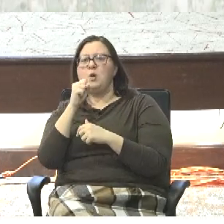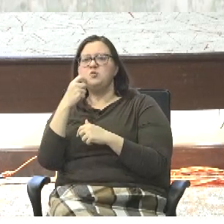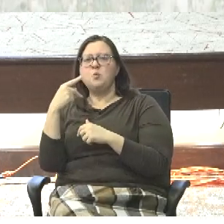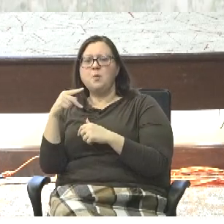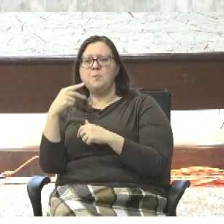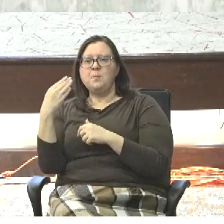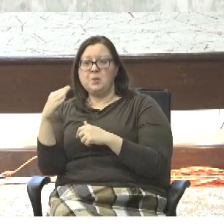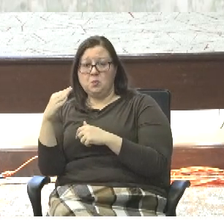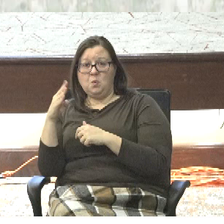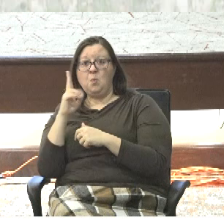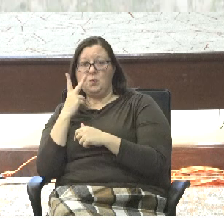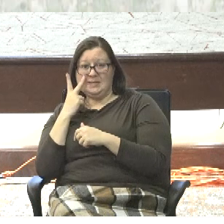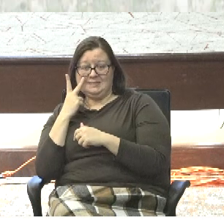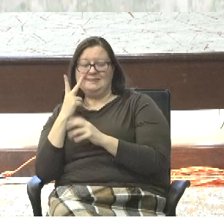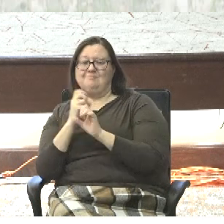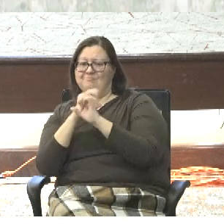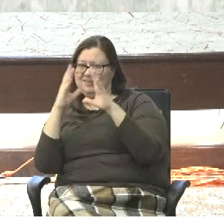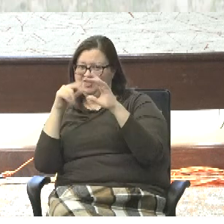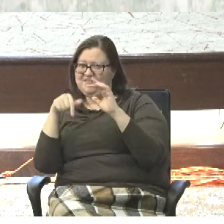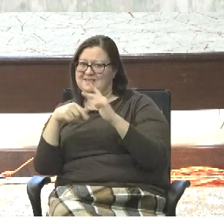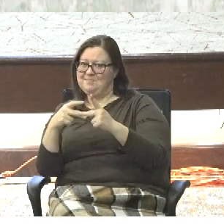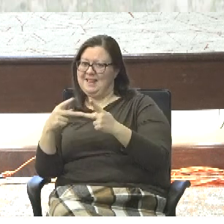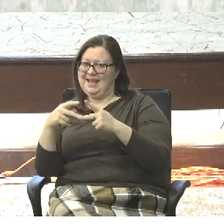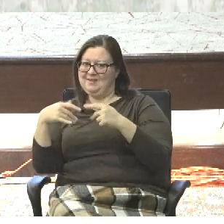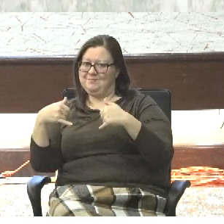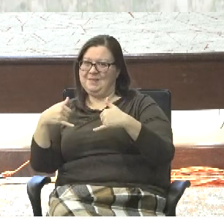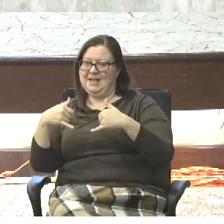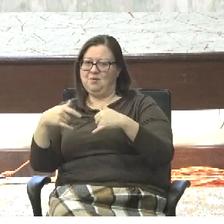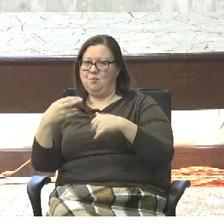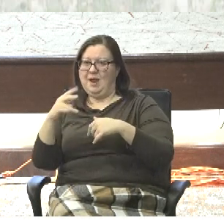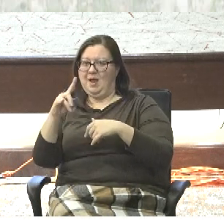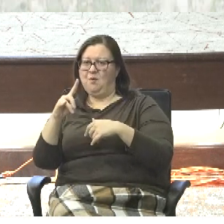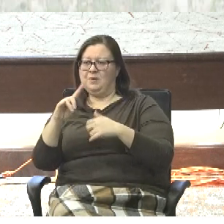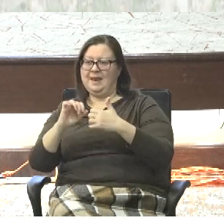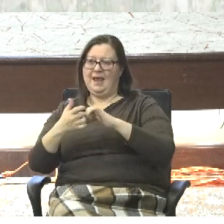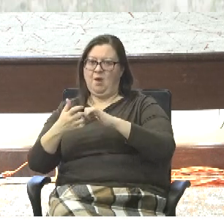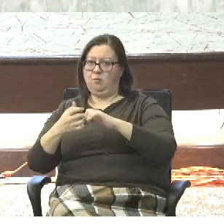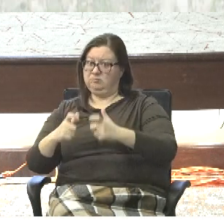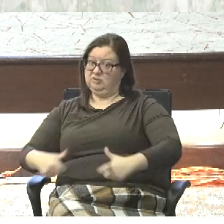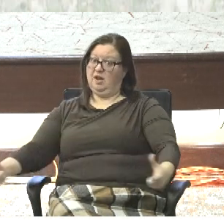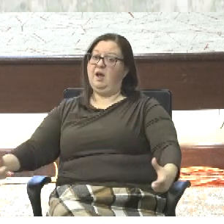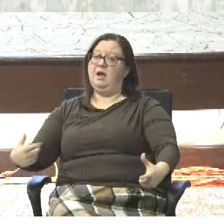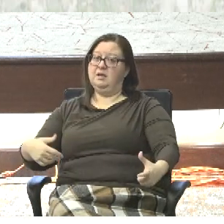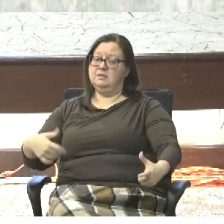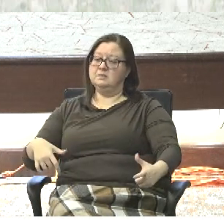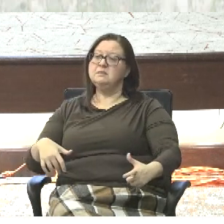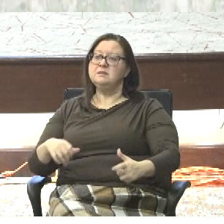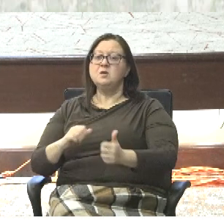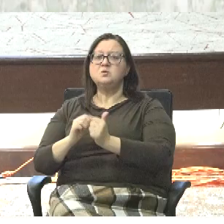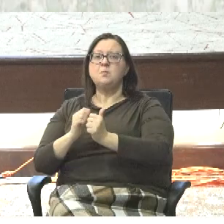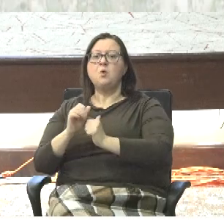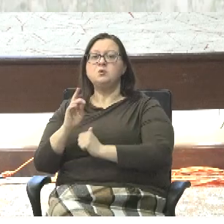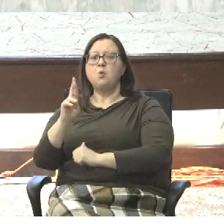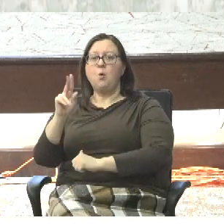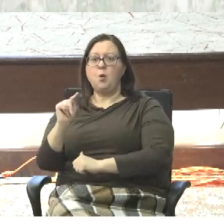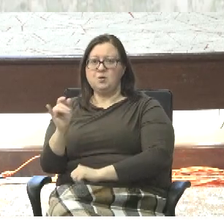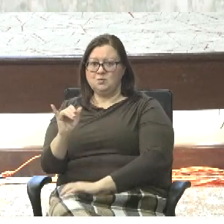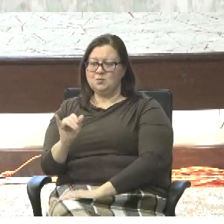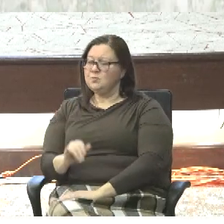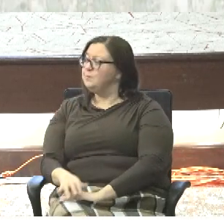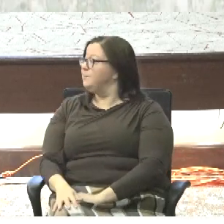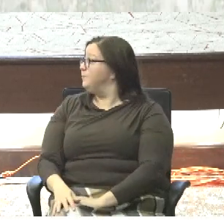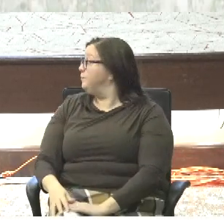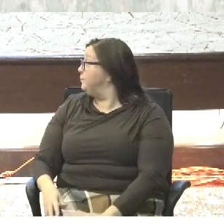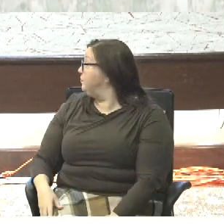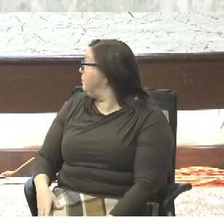blue. You're about to see a vision of this playground and just how expansive it is in sports courts. So give you a